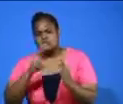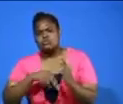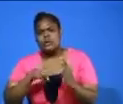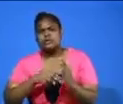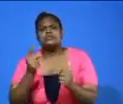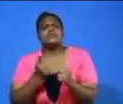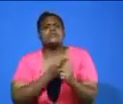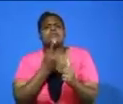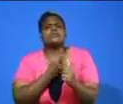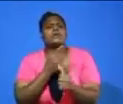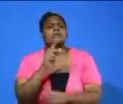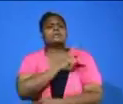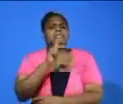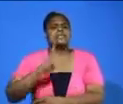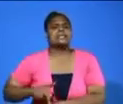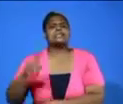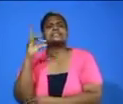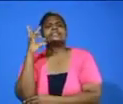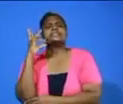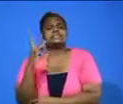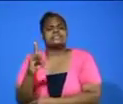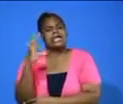1 Kings 19:13.